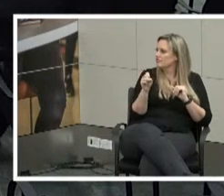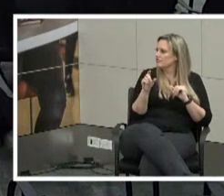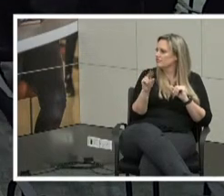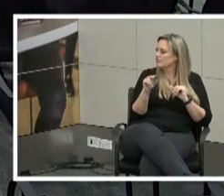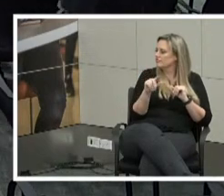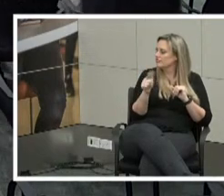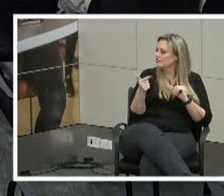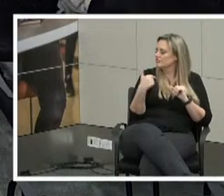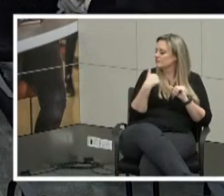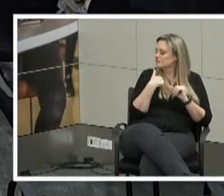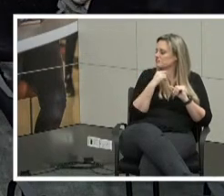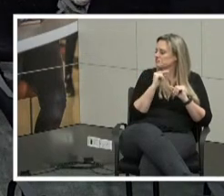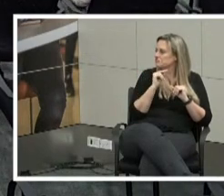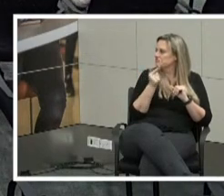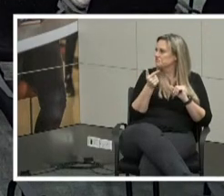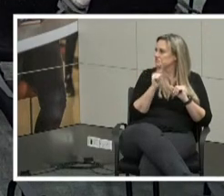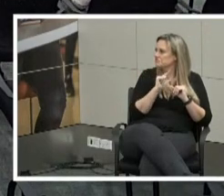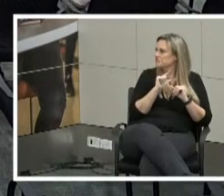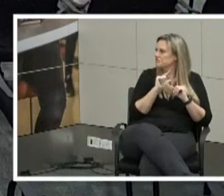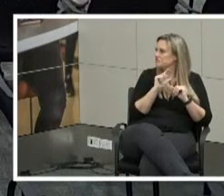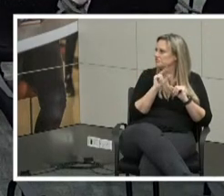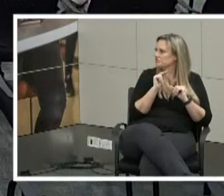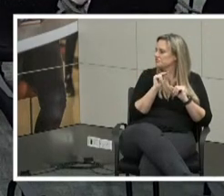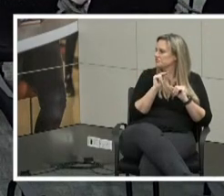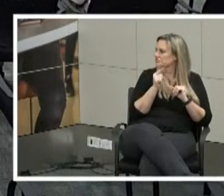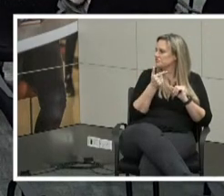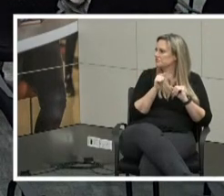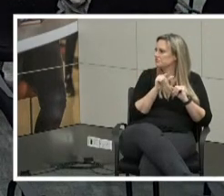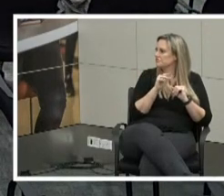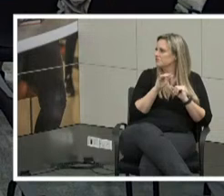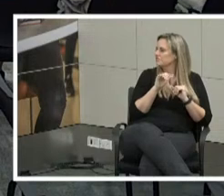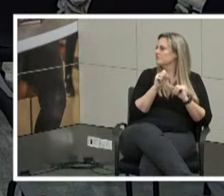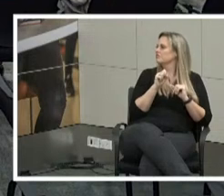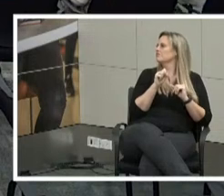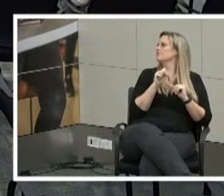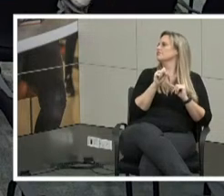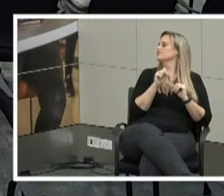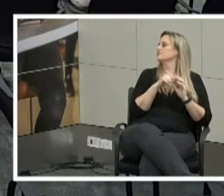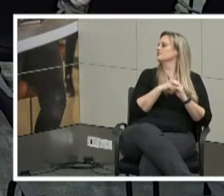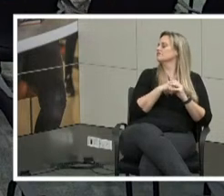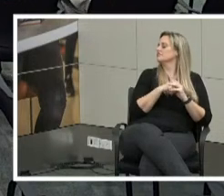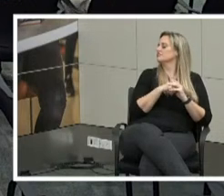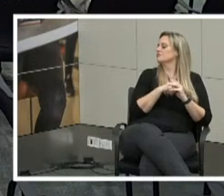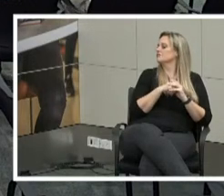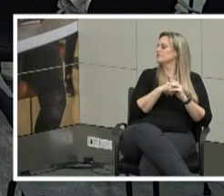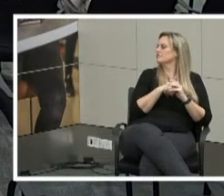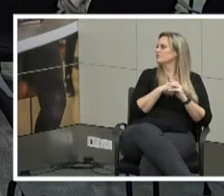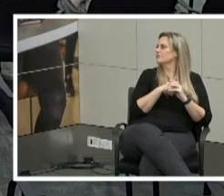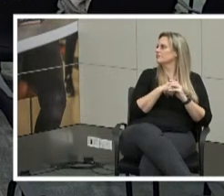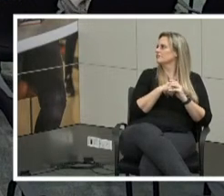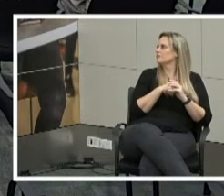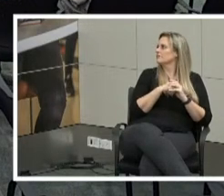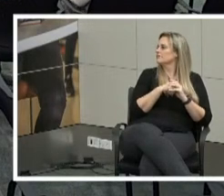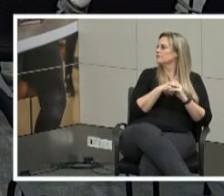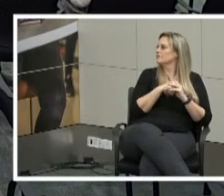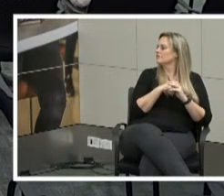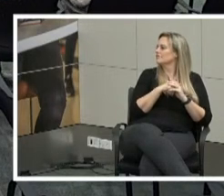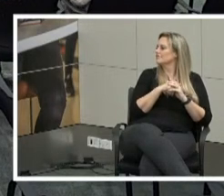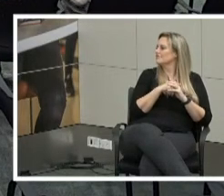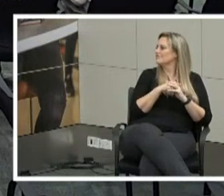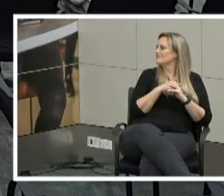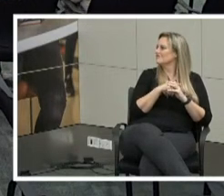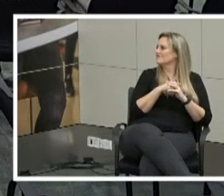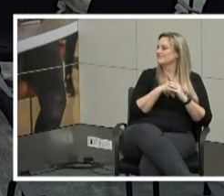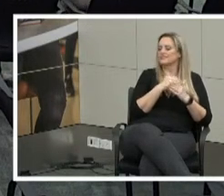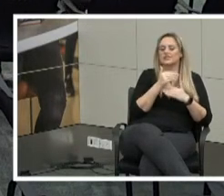and none from me Mr Campo no okay Mr miles anything from you sir no ma' okay